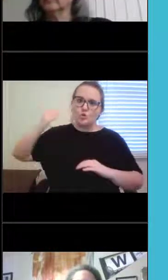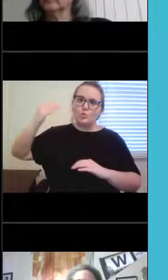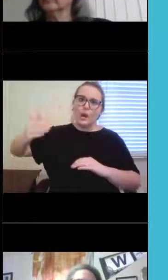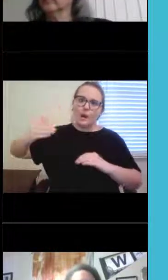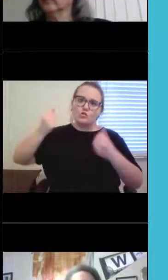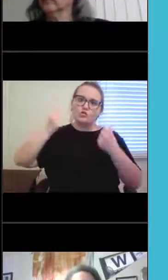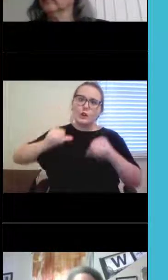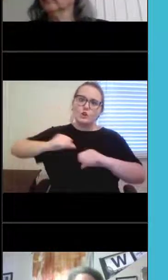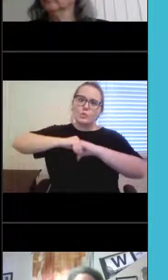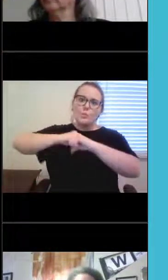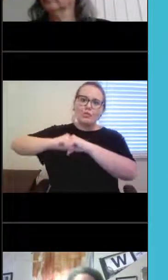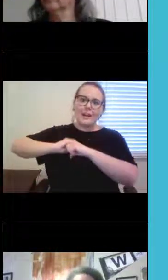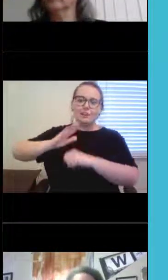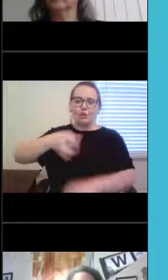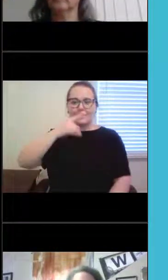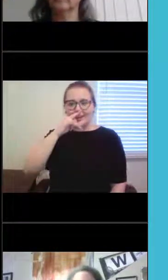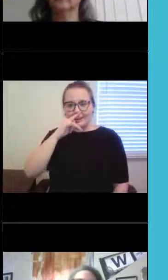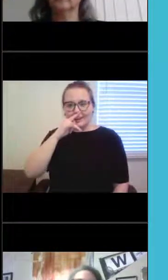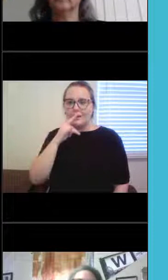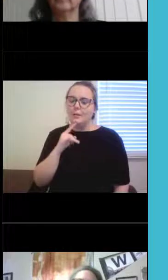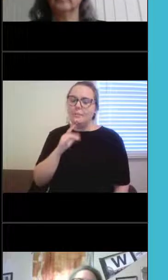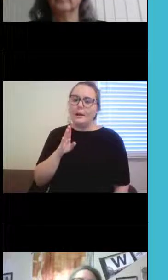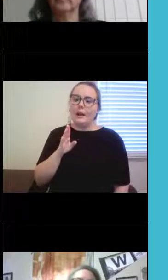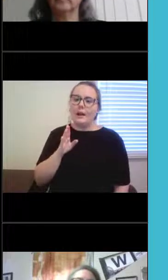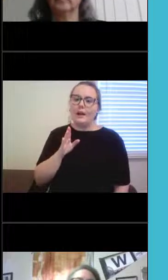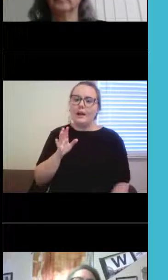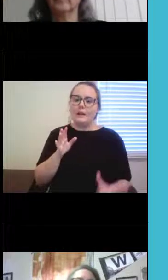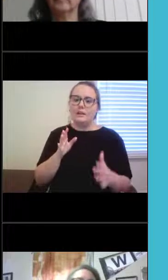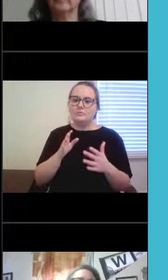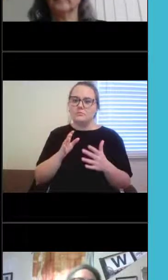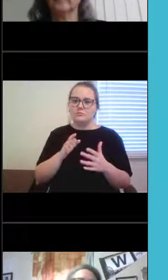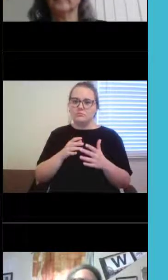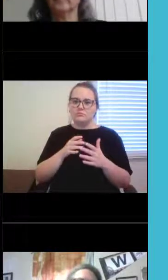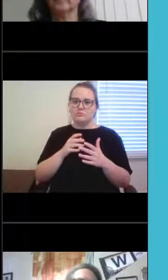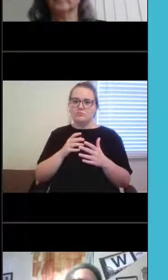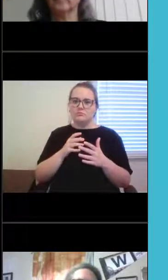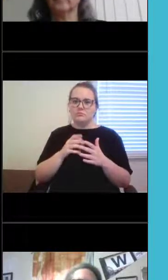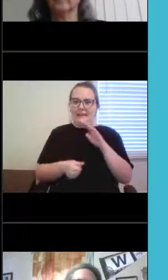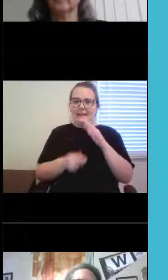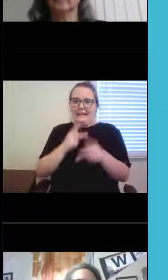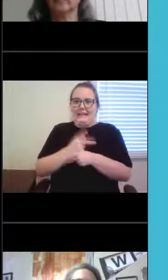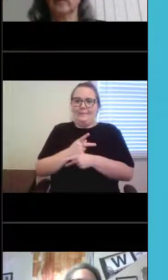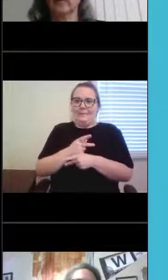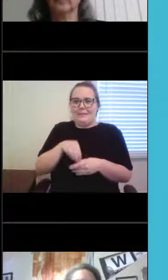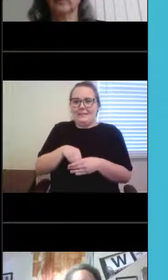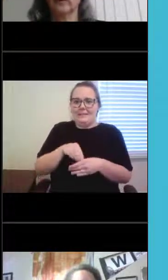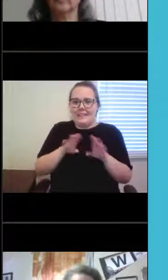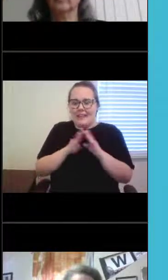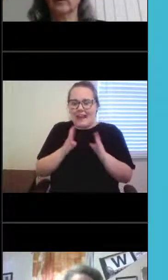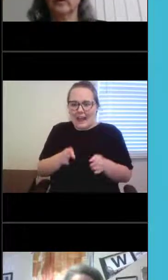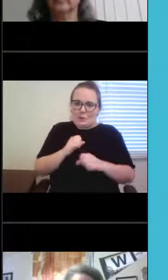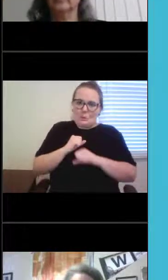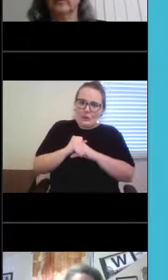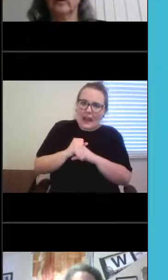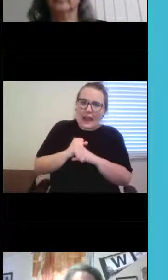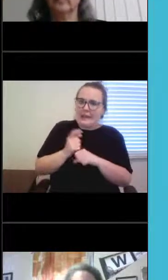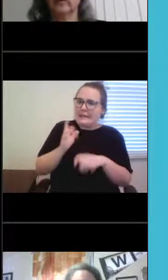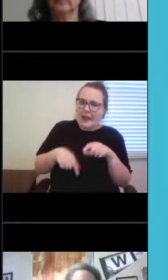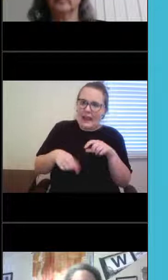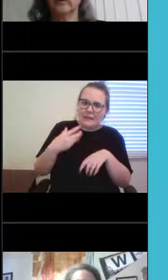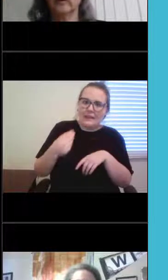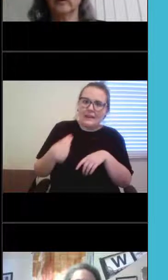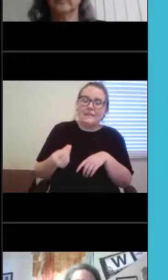kid by basically walling them inside the house, which then for